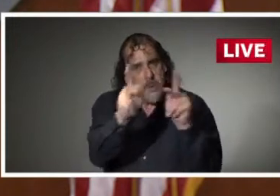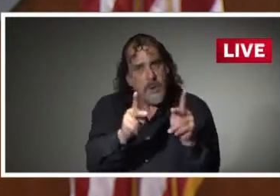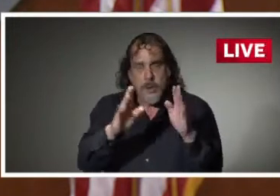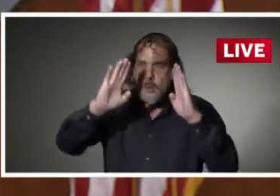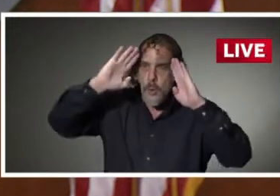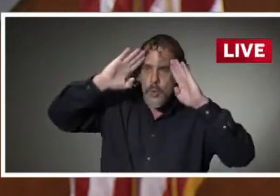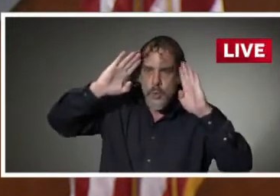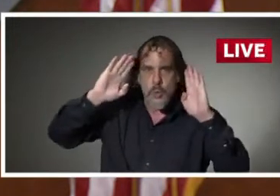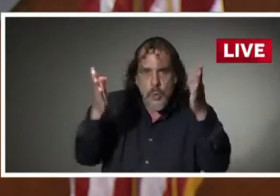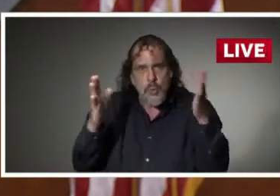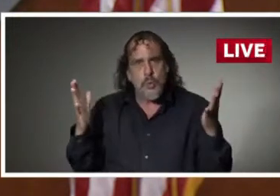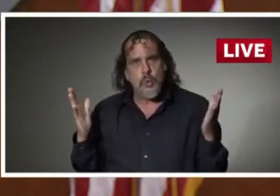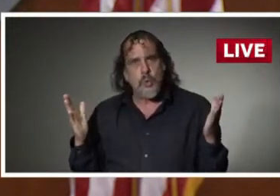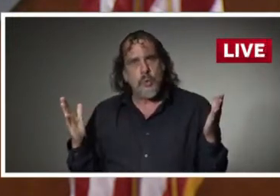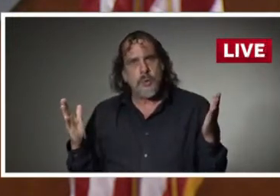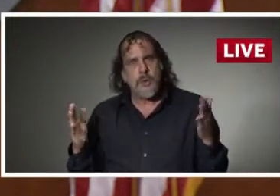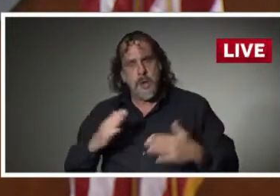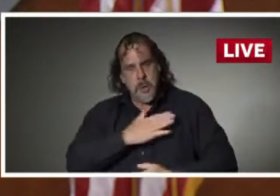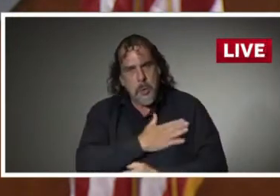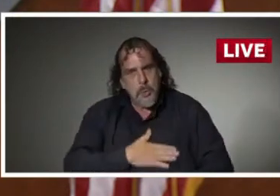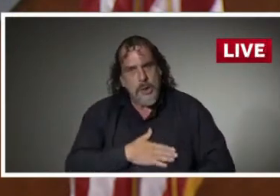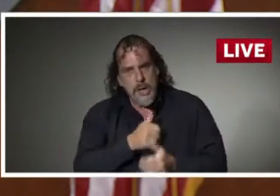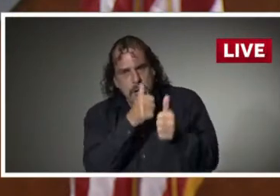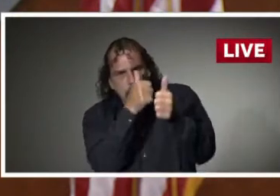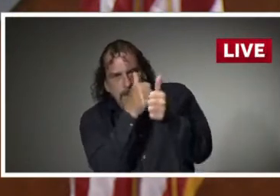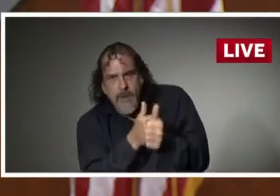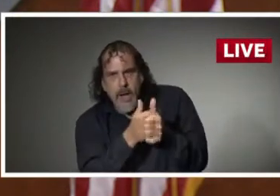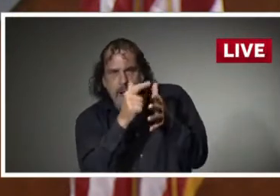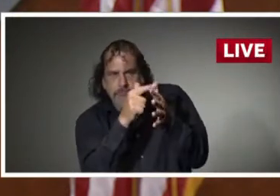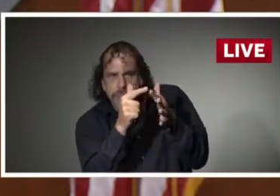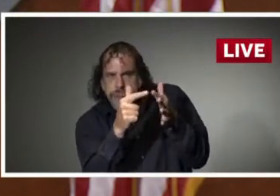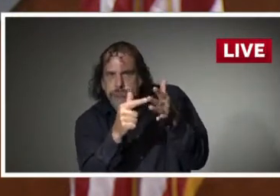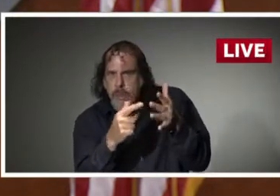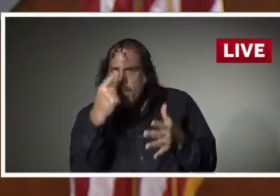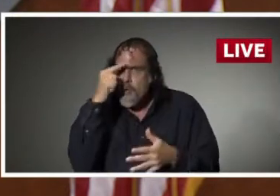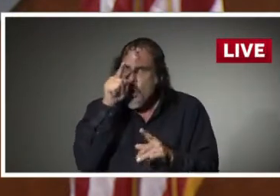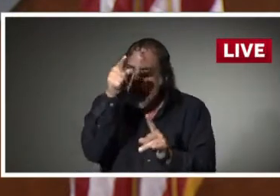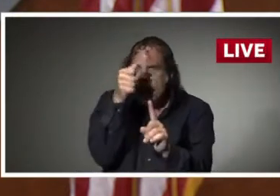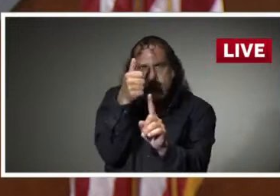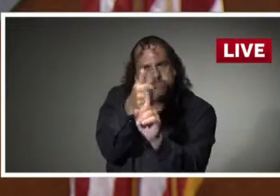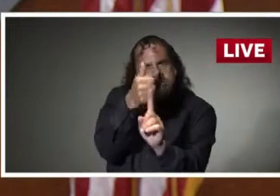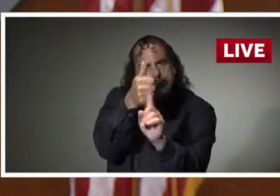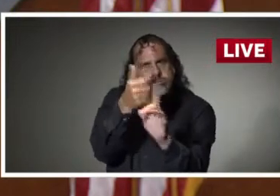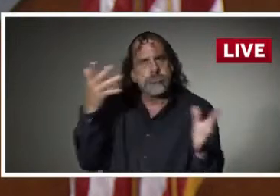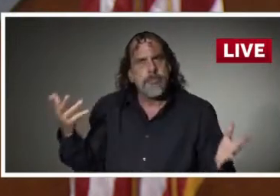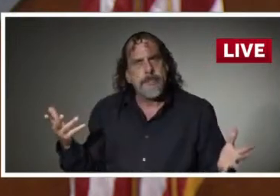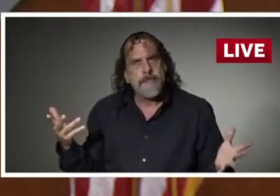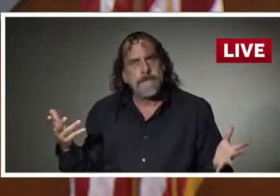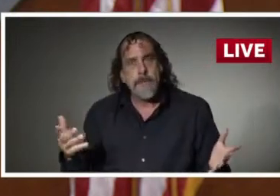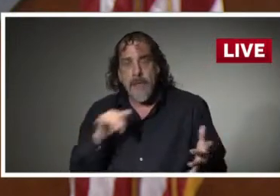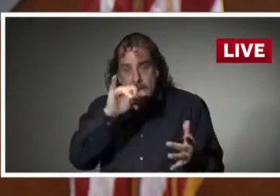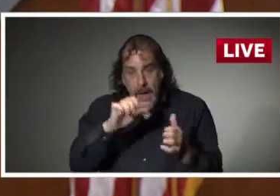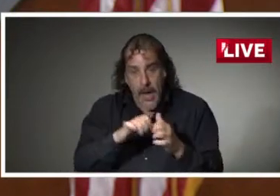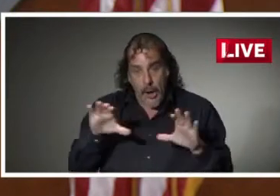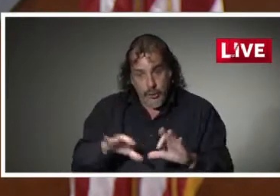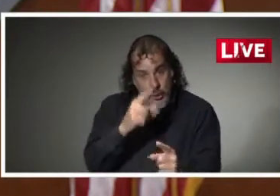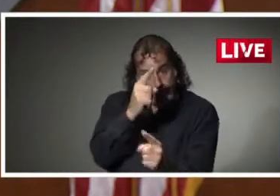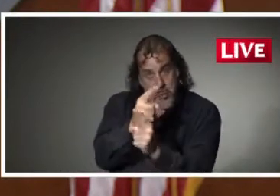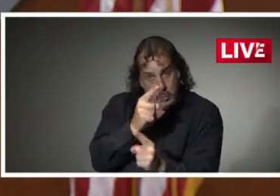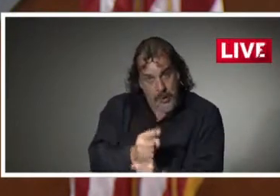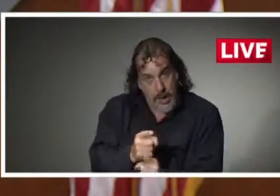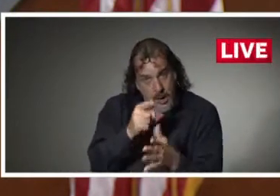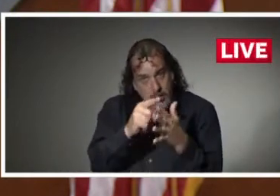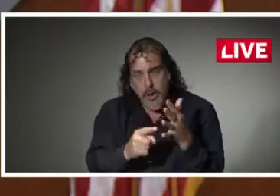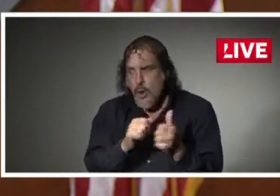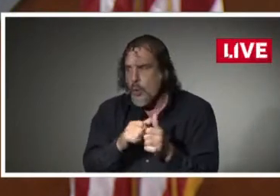attention. Please do the right thing for yourself, which will ultimately do the right thing for